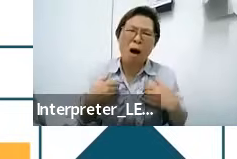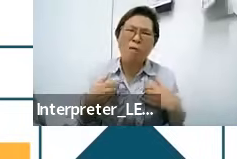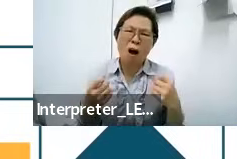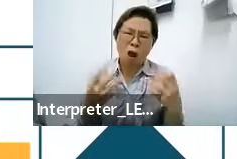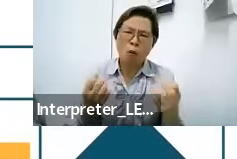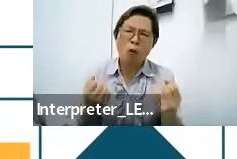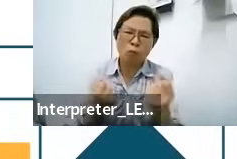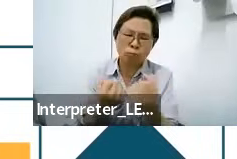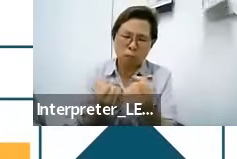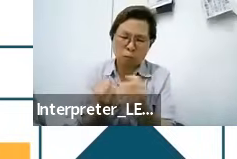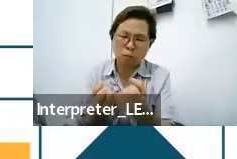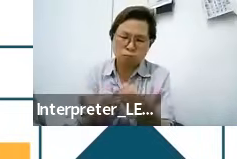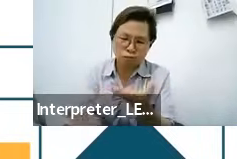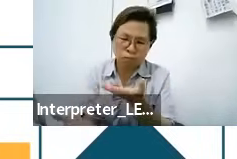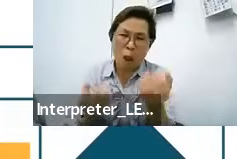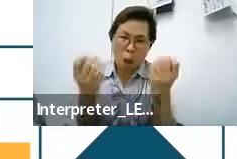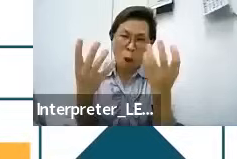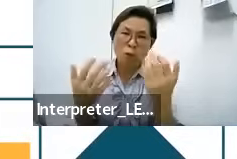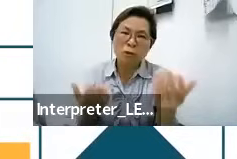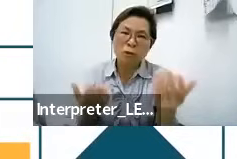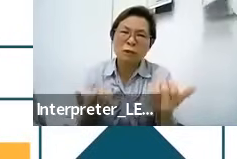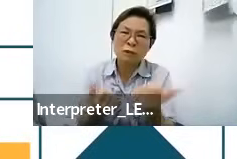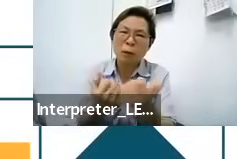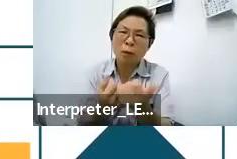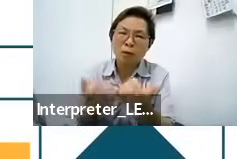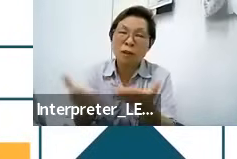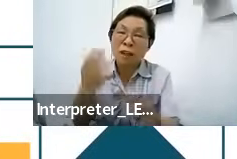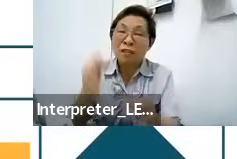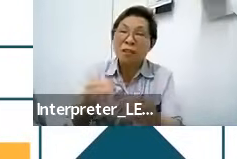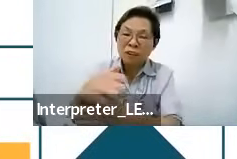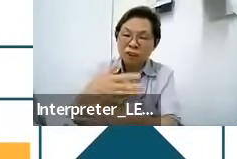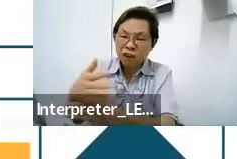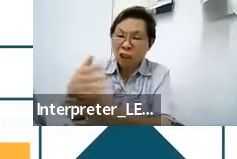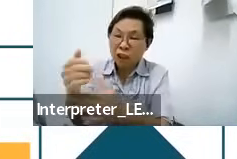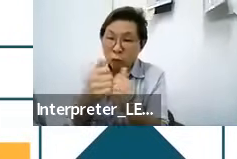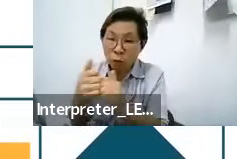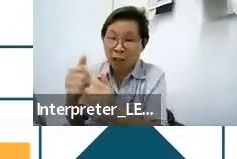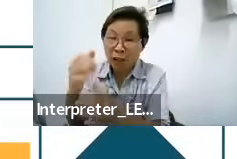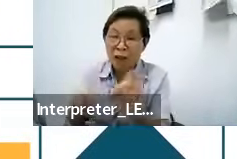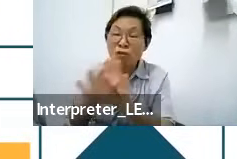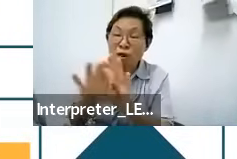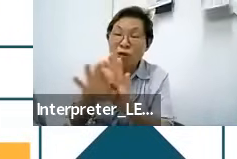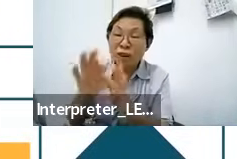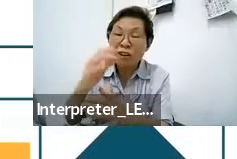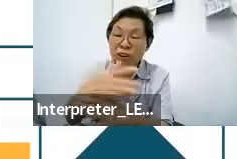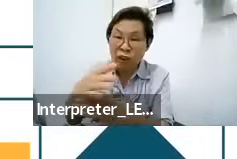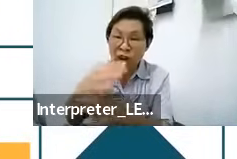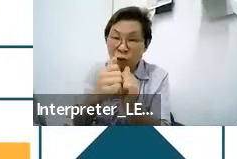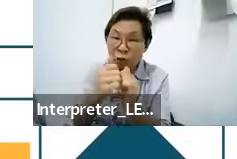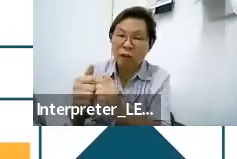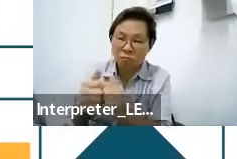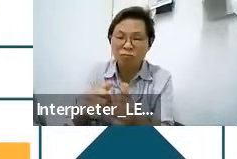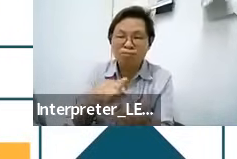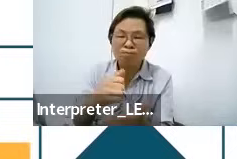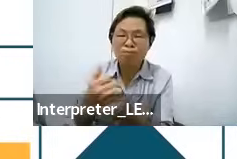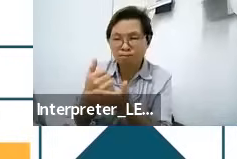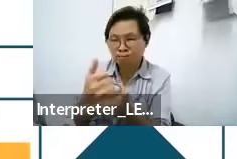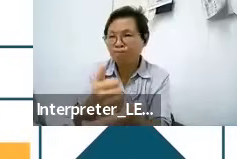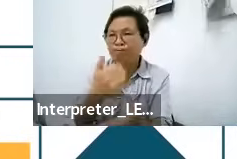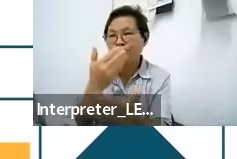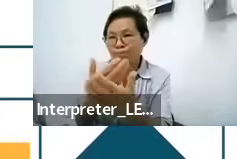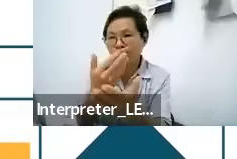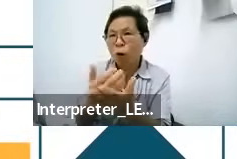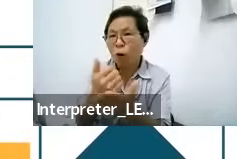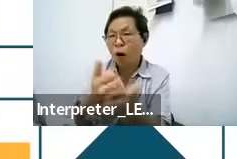support services, if they are sharing together, that will be very helpful. So how